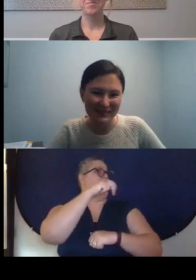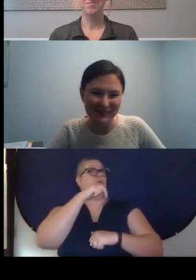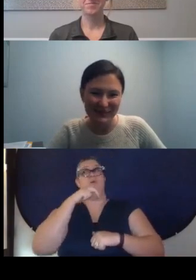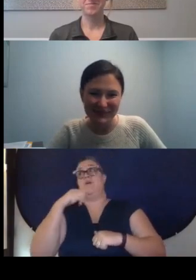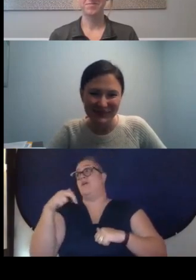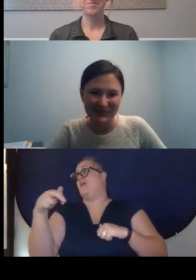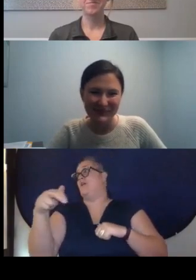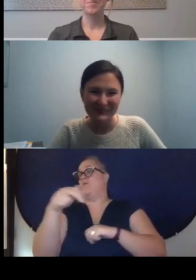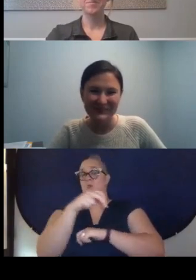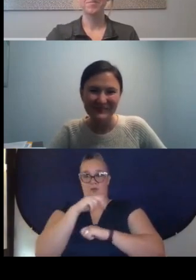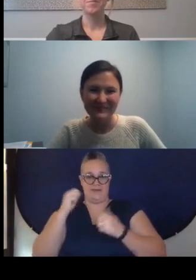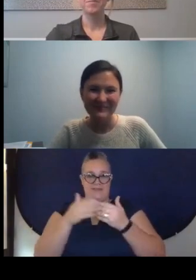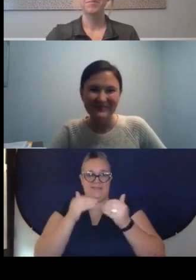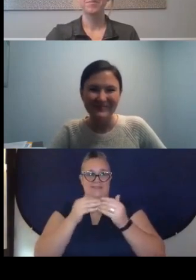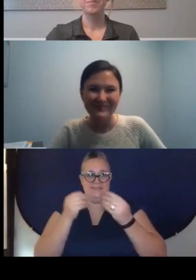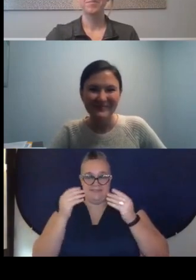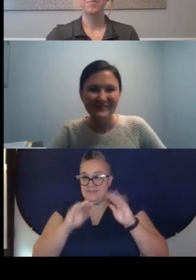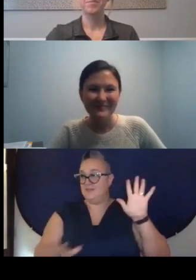equipment there.